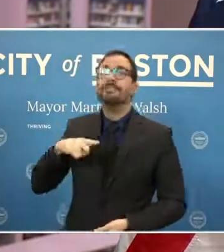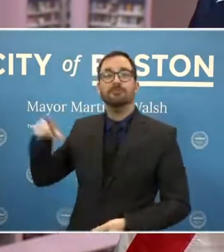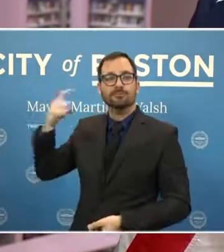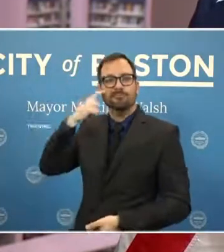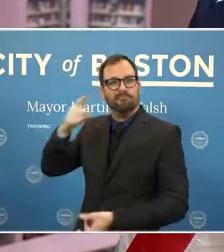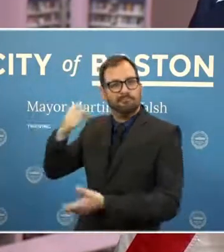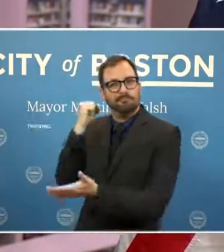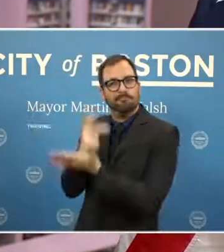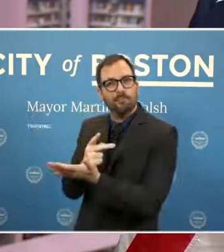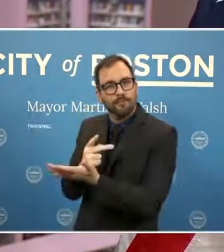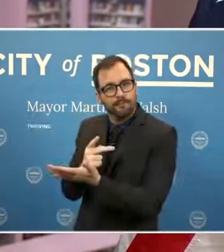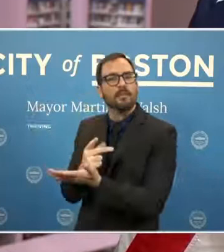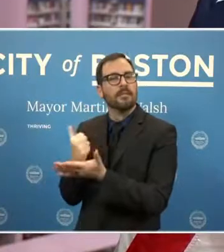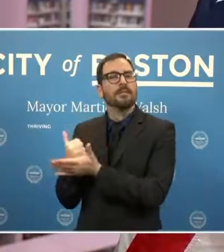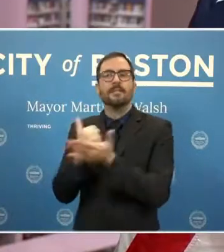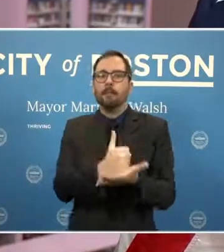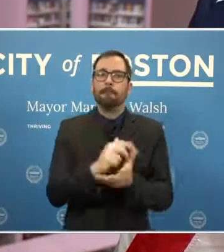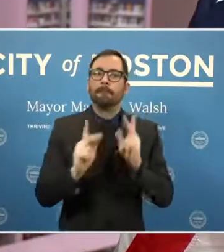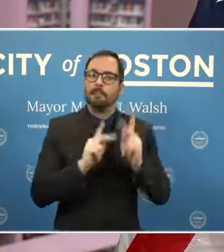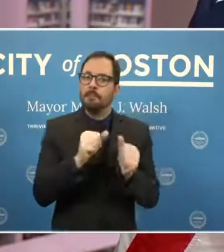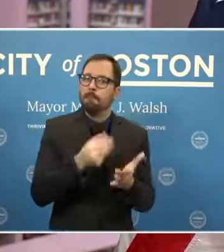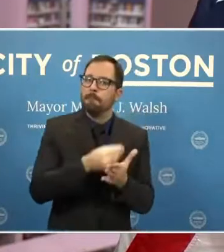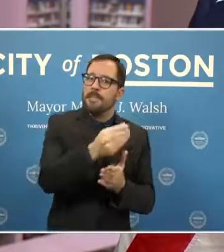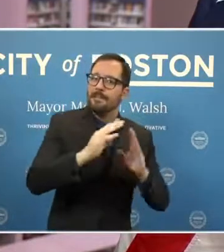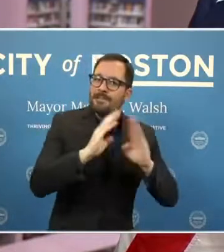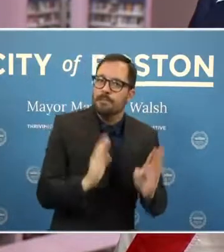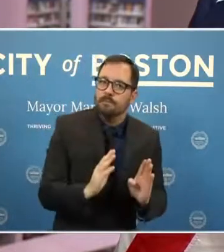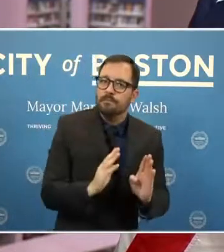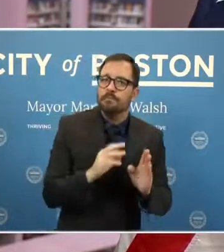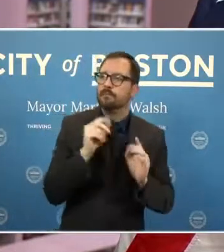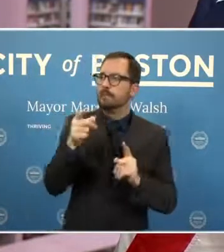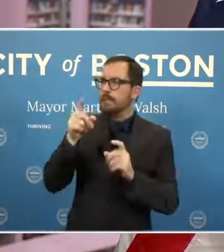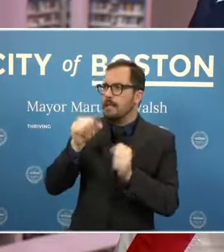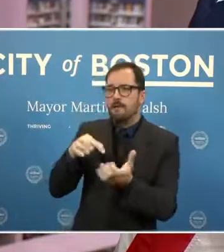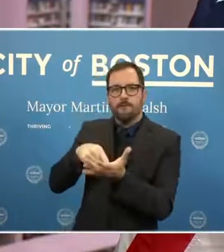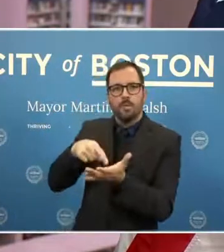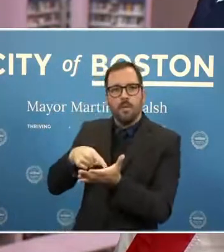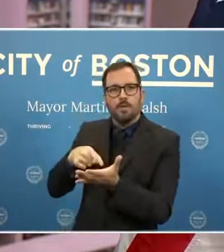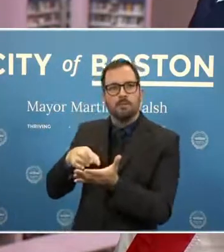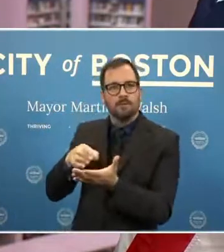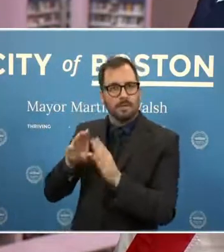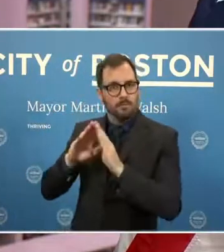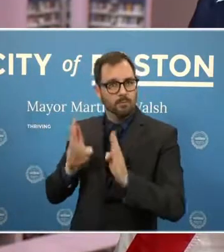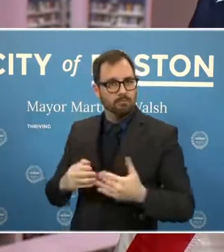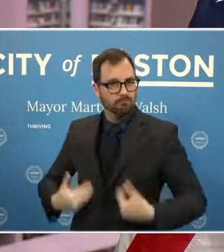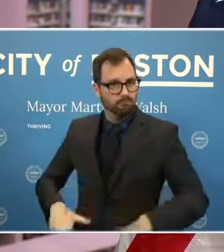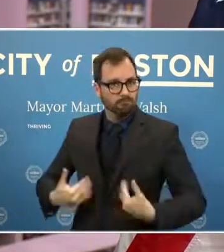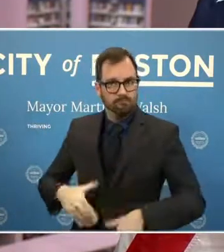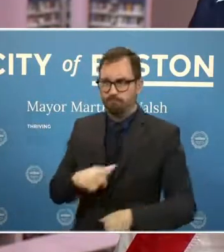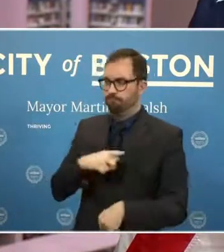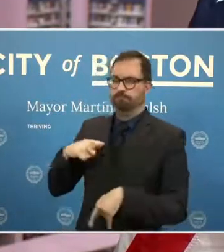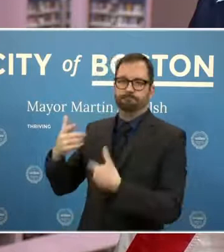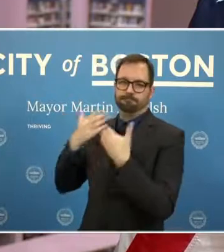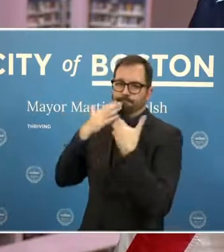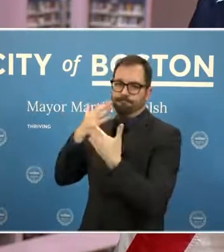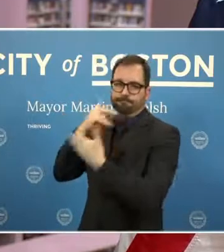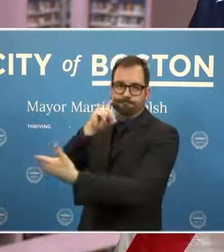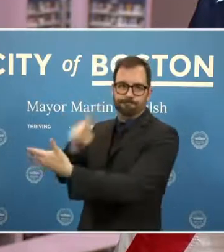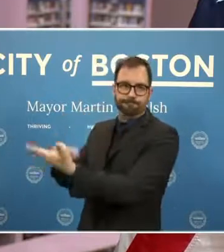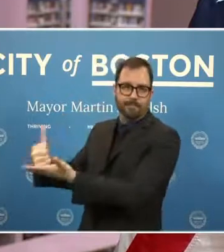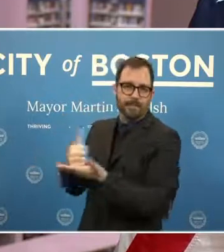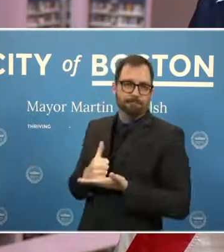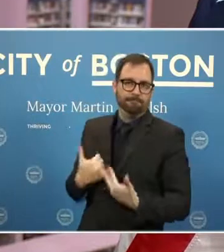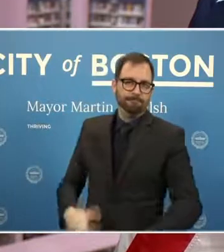I thank the legislature for passing those bills. They will grow our middle class and help families stay in our city. We're expanding our